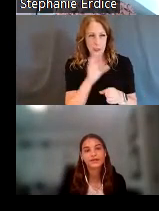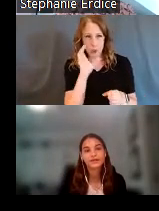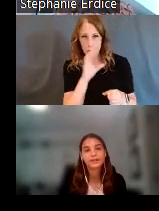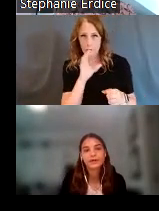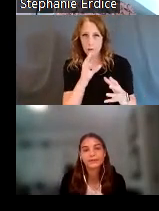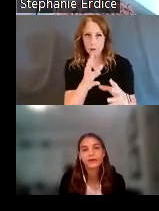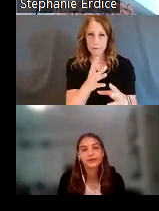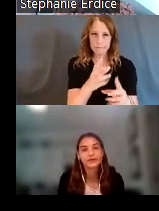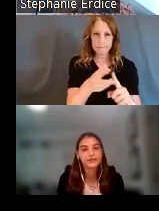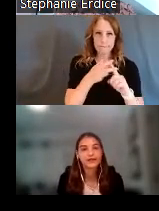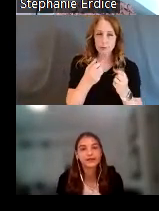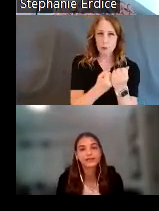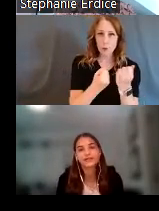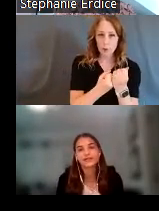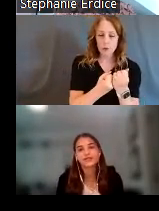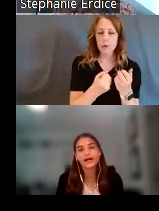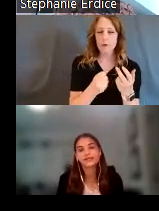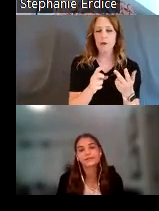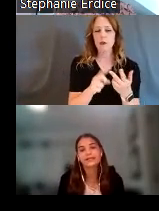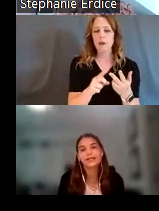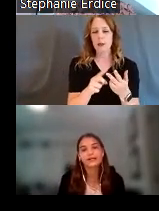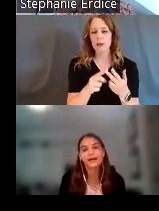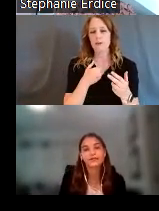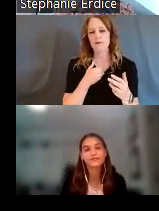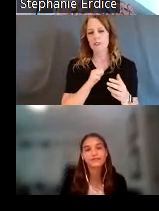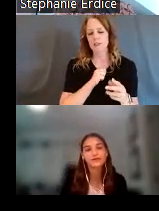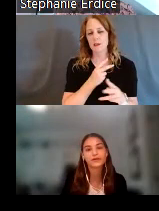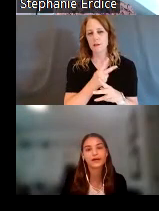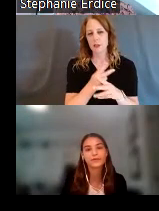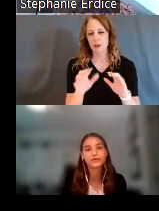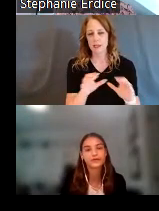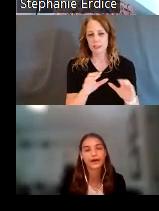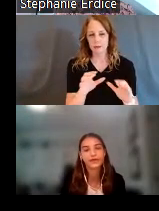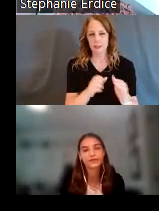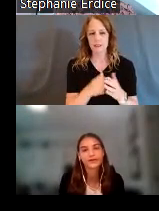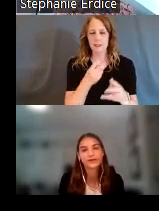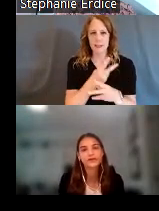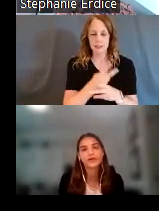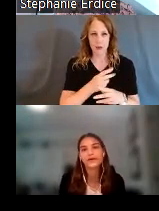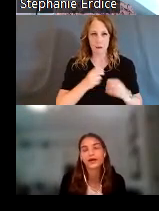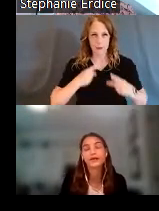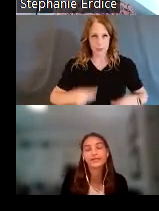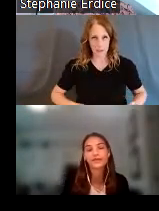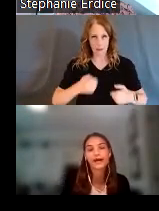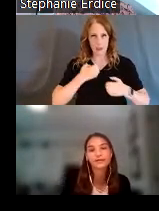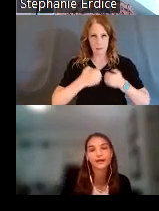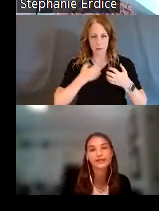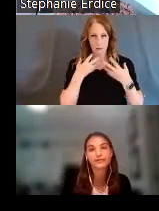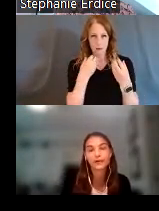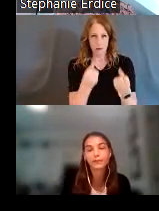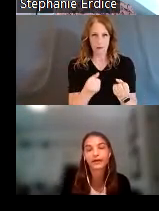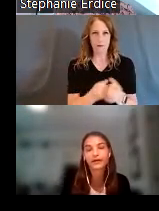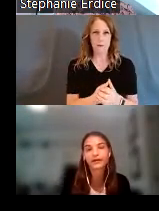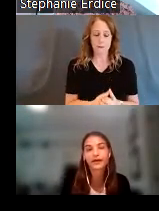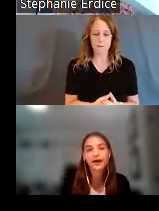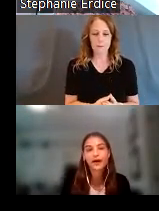goes back into rebuilding your resilience to stress by taking care of your physical and emotional health, as well as other aspects